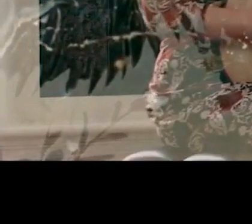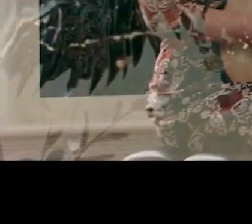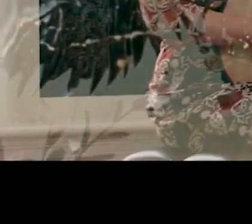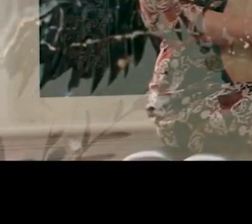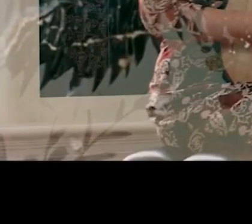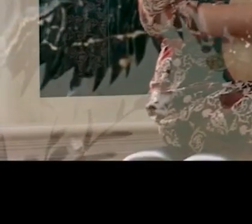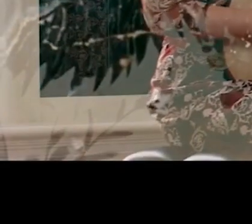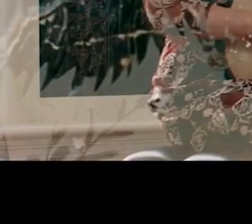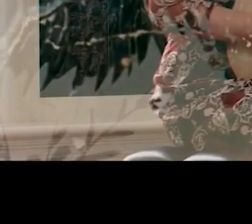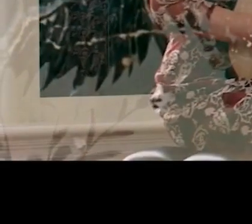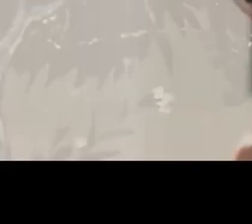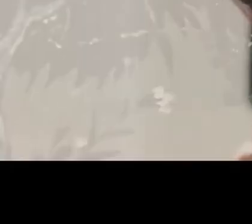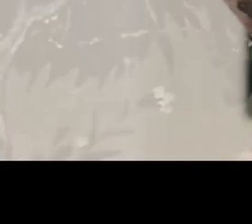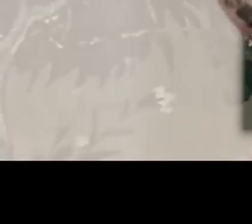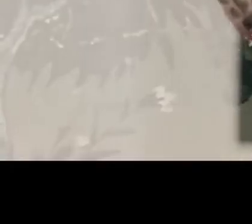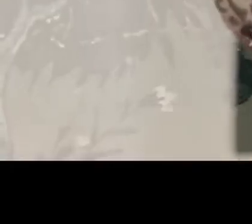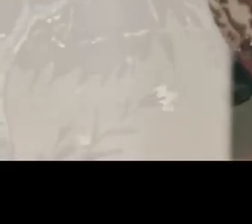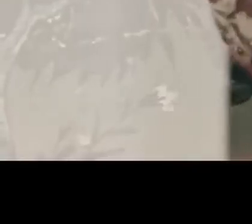Thank you.